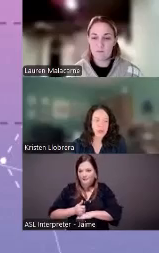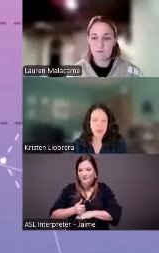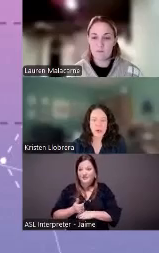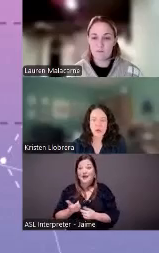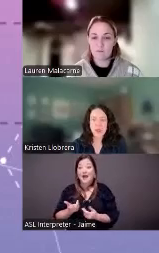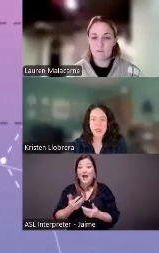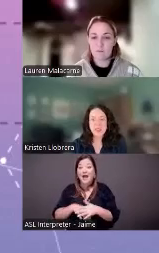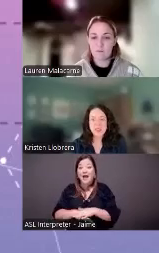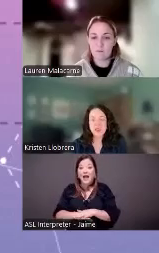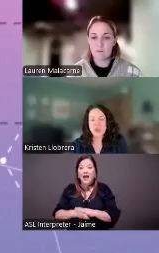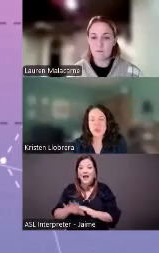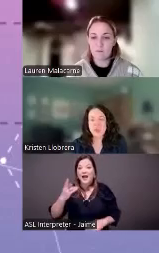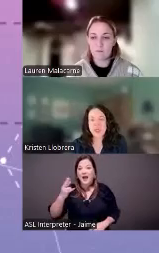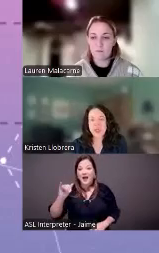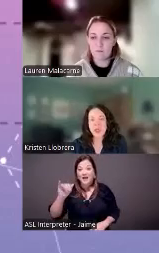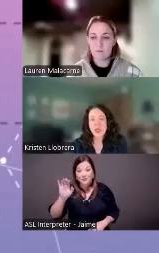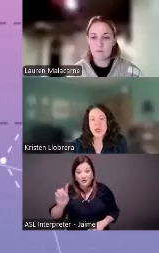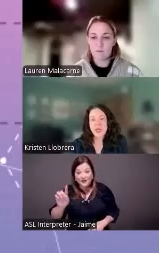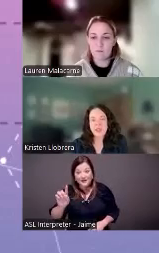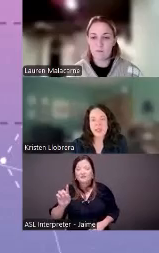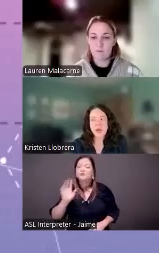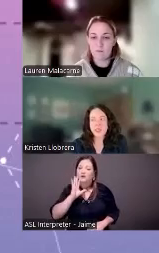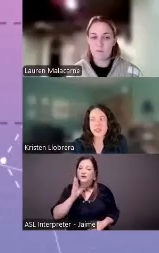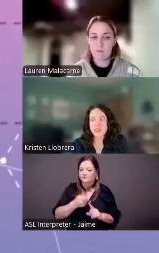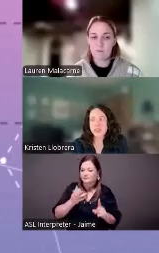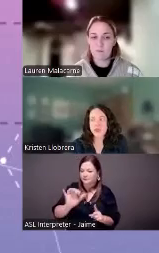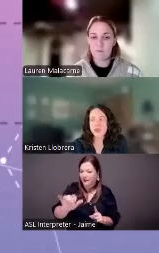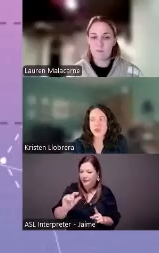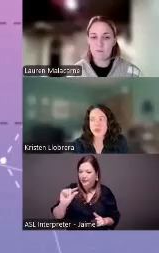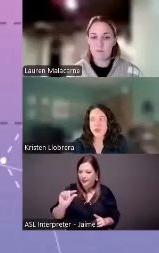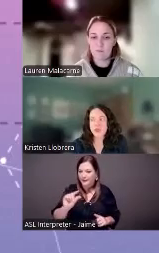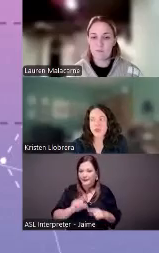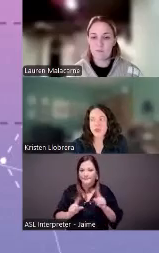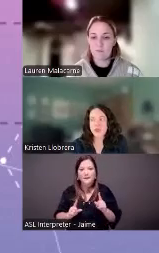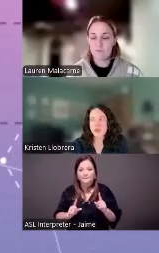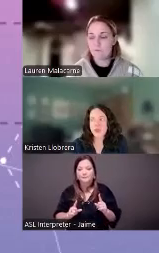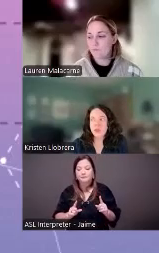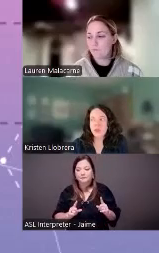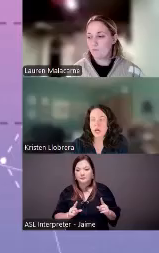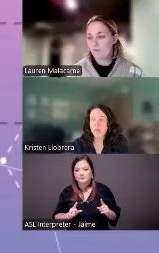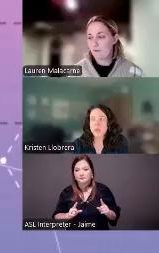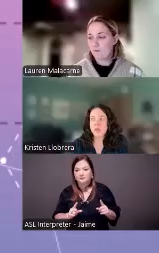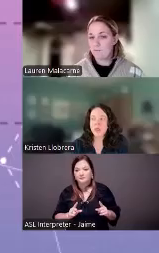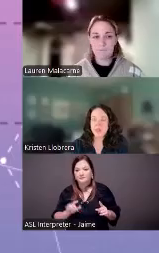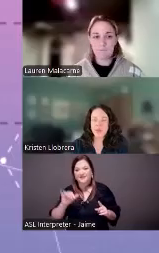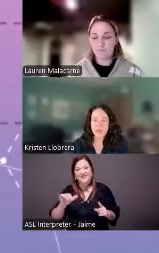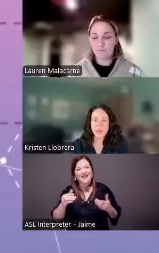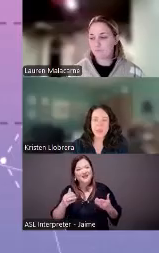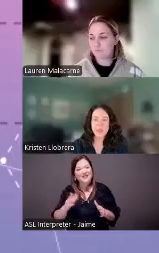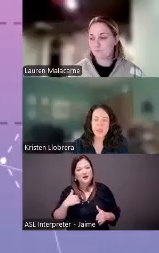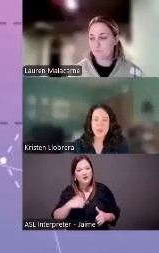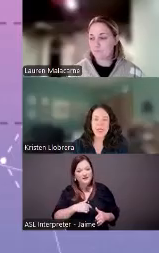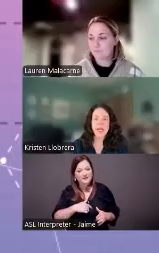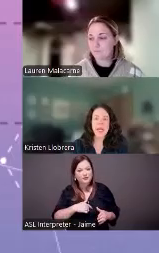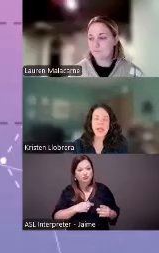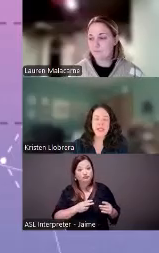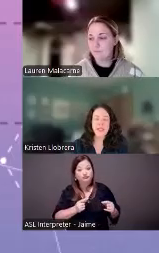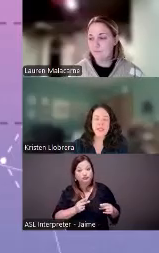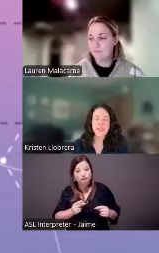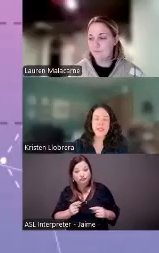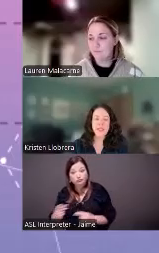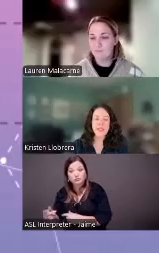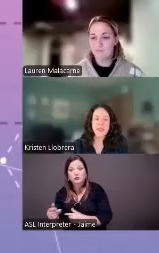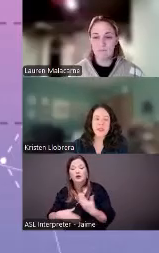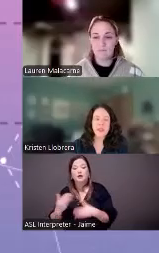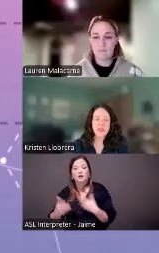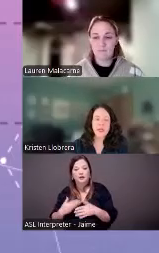that a little bit more soon, but it allowed us to speed up development a little bit